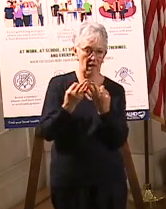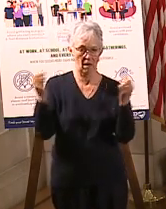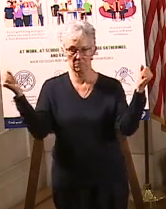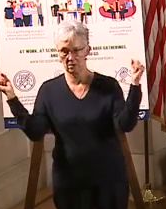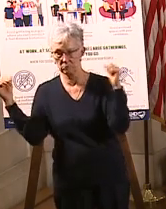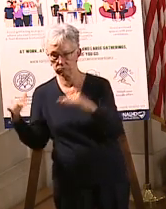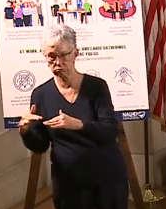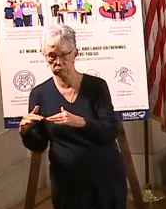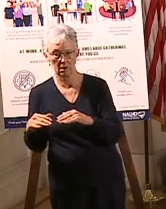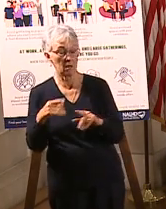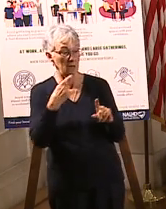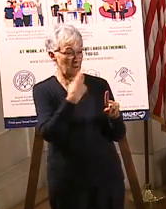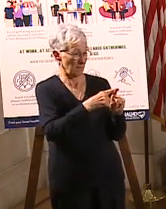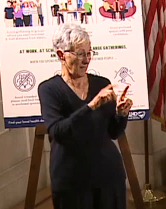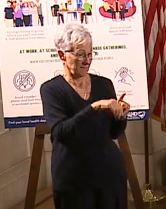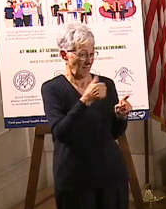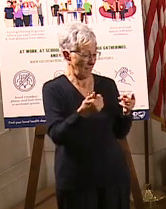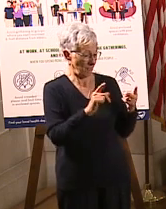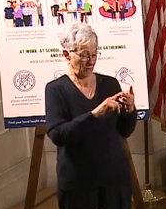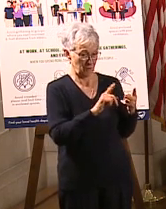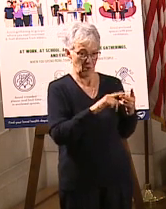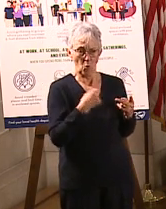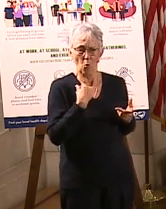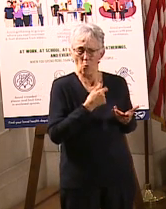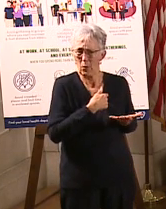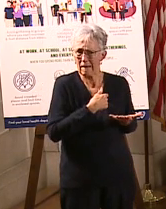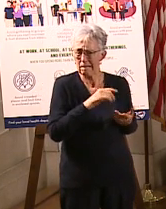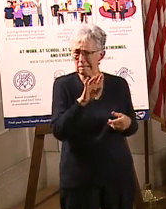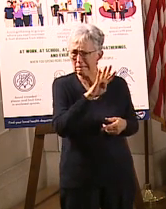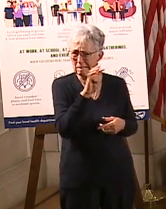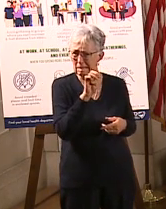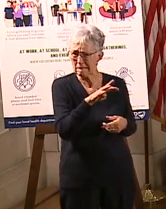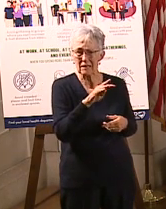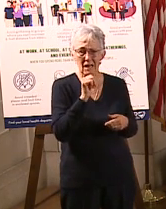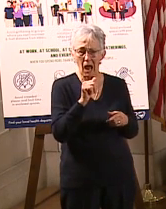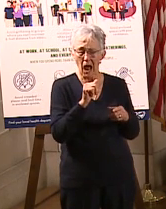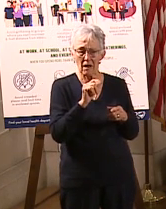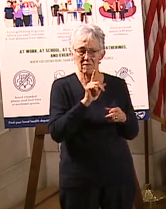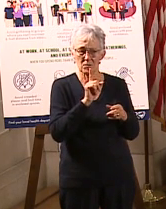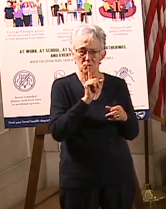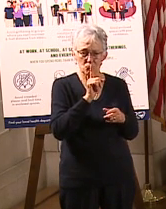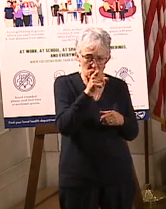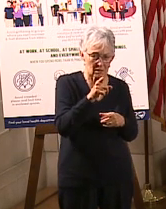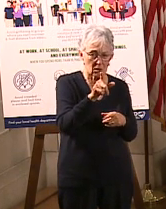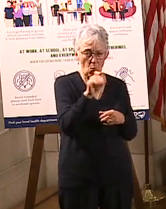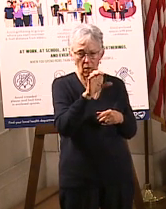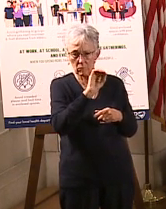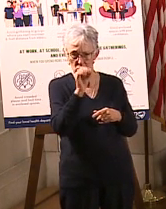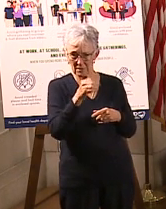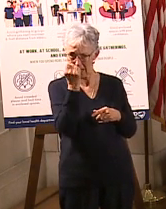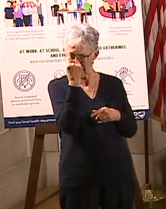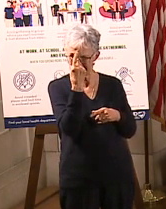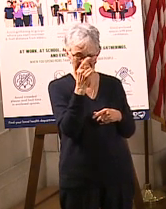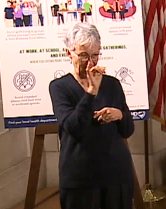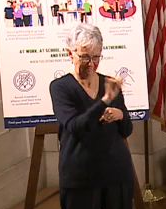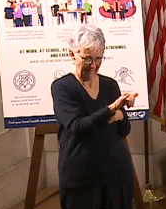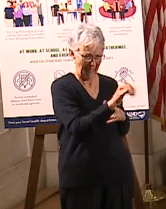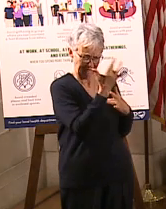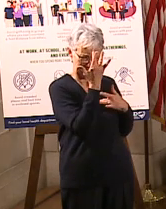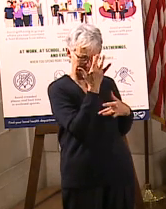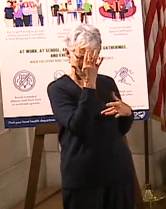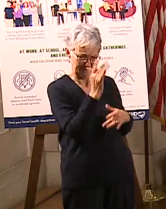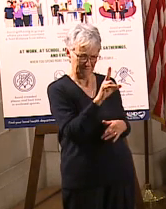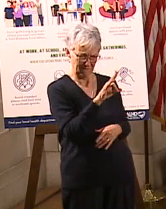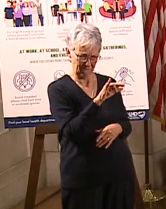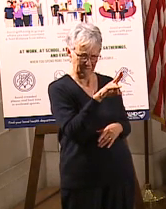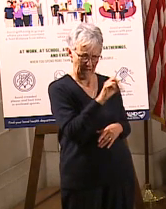virus. I mean, look at, for example, when we had the surge in the Midwest here over October and November, you had states that had